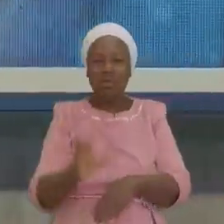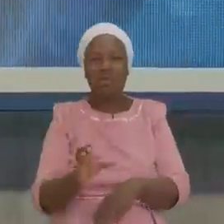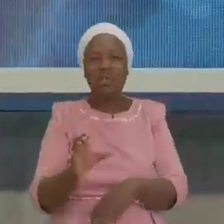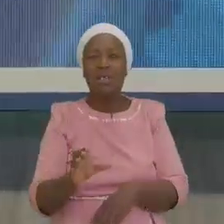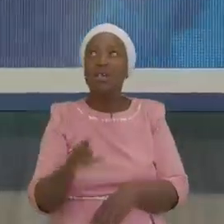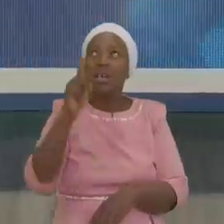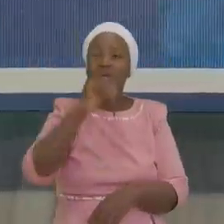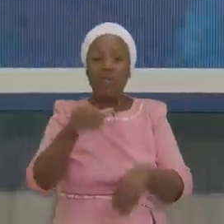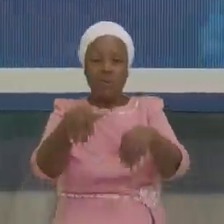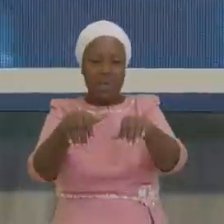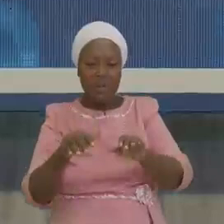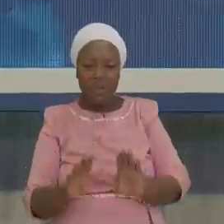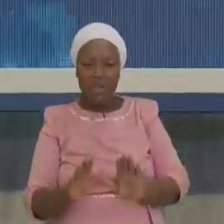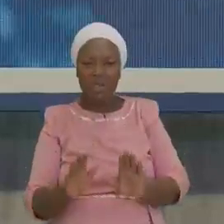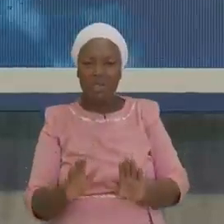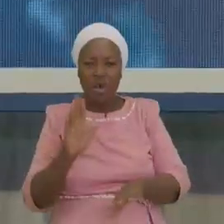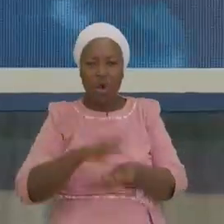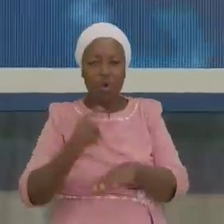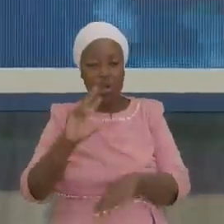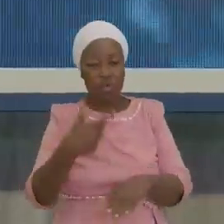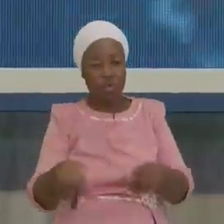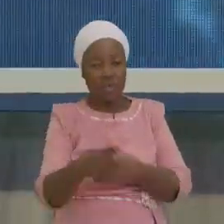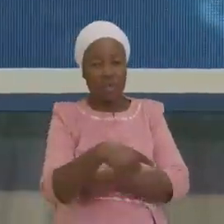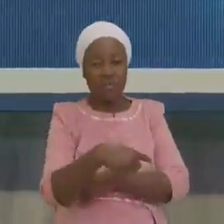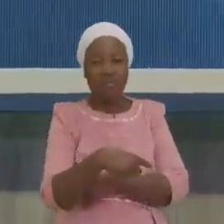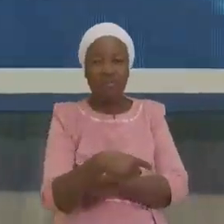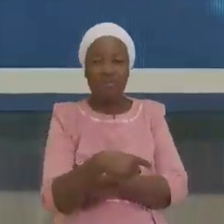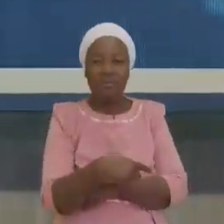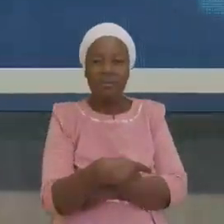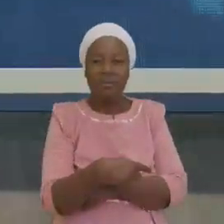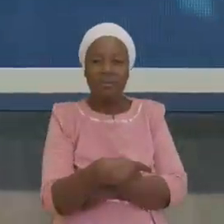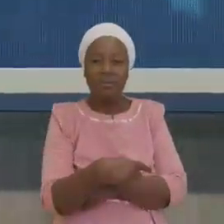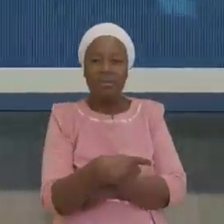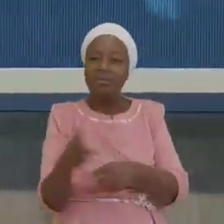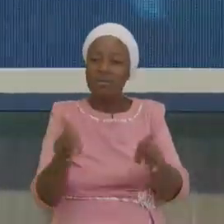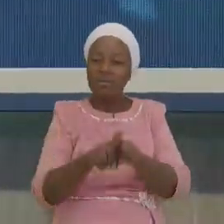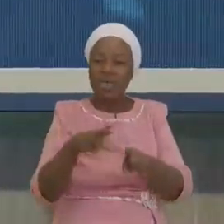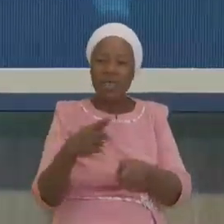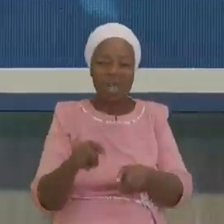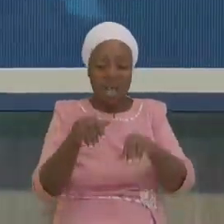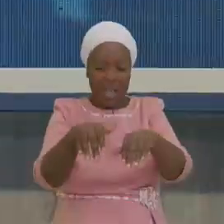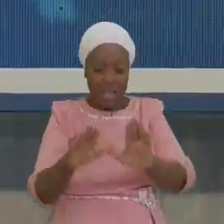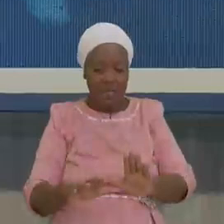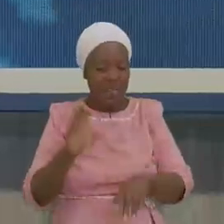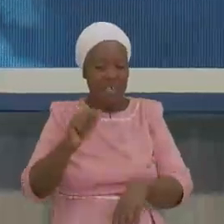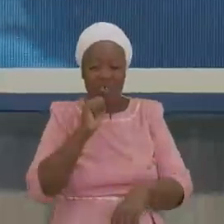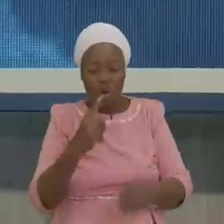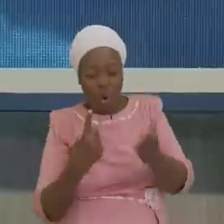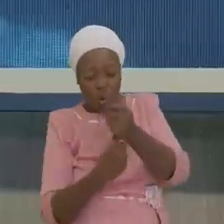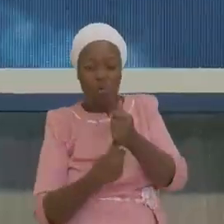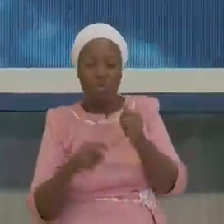buried on the third day. Even the grave could not prove him a